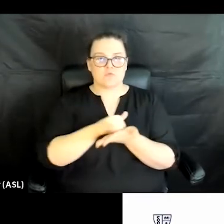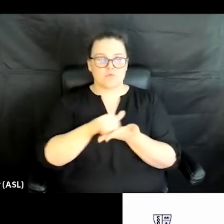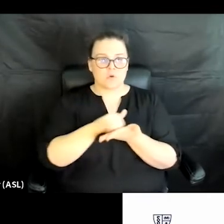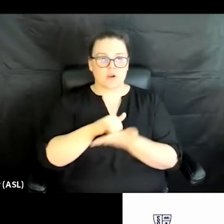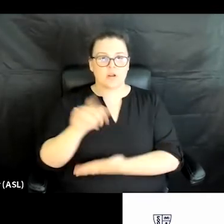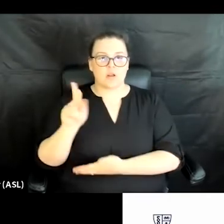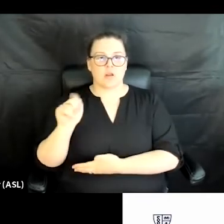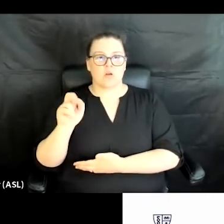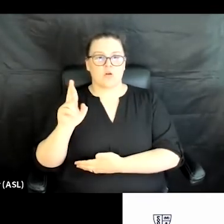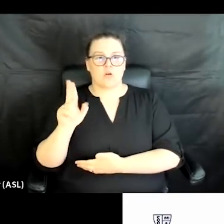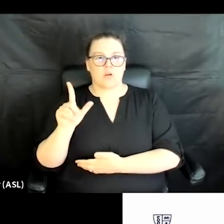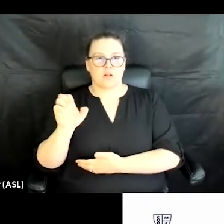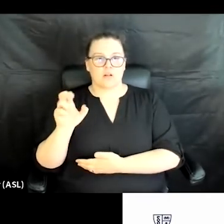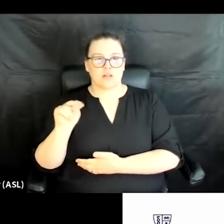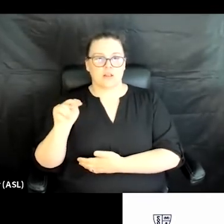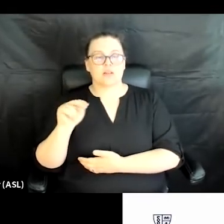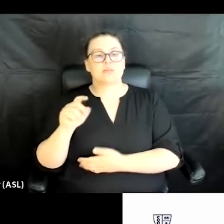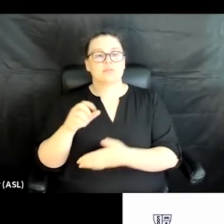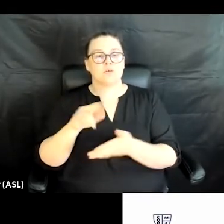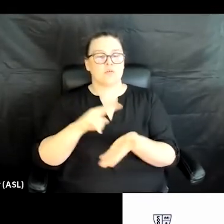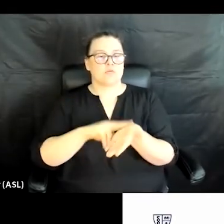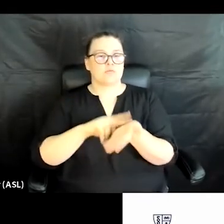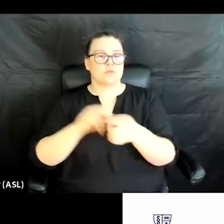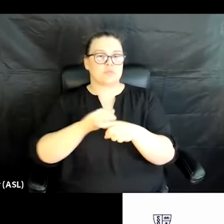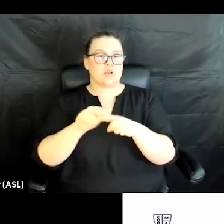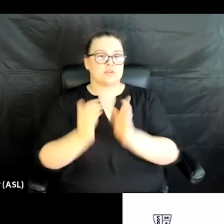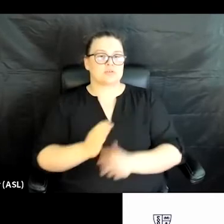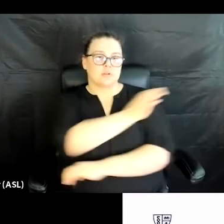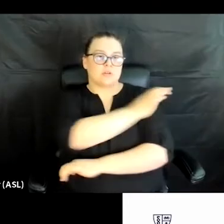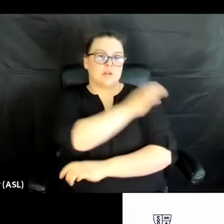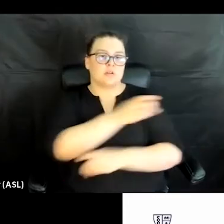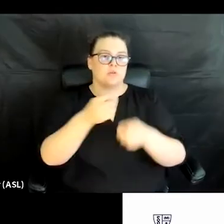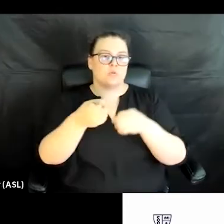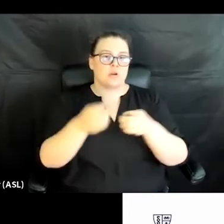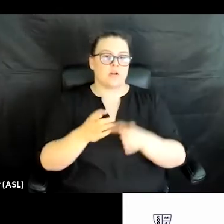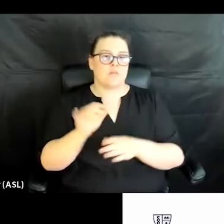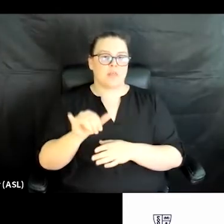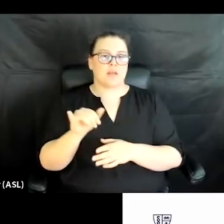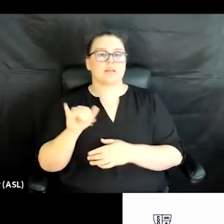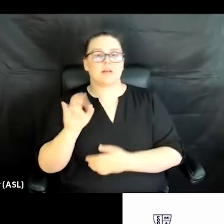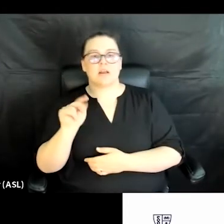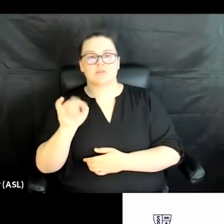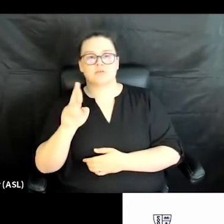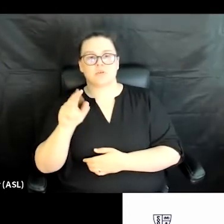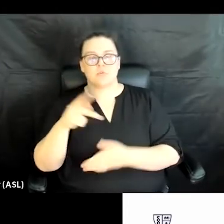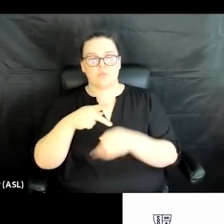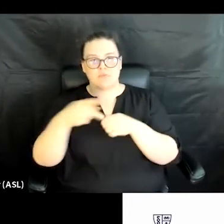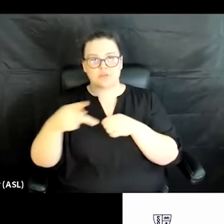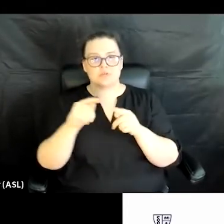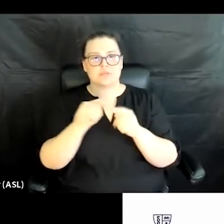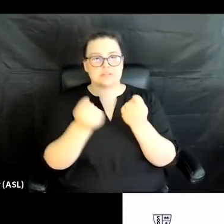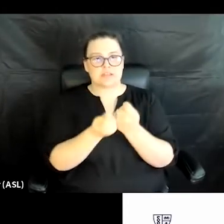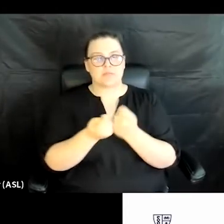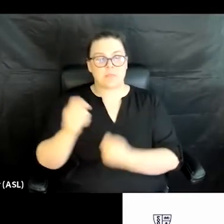nurse practitioner and clinical coordinator and co-director of the interprofessional team. And Ms. Torres, Clivia, is a licensed